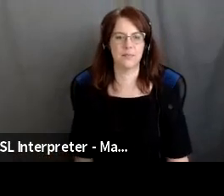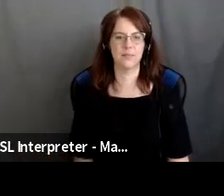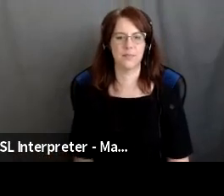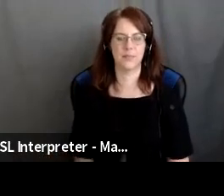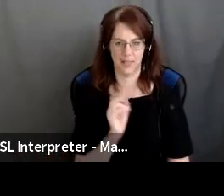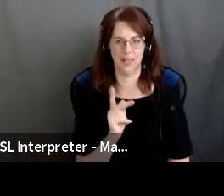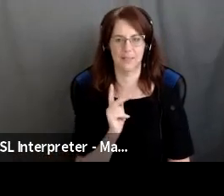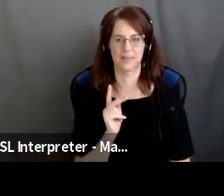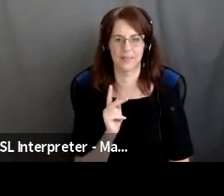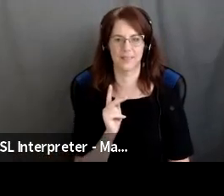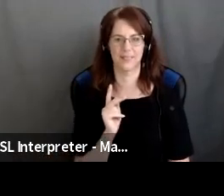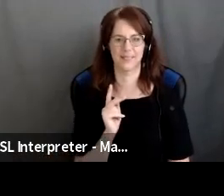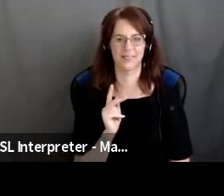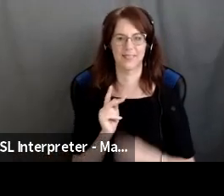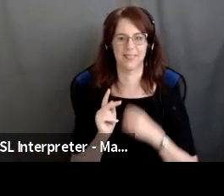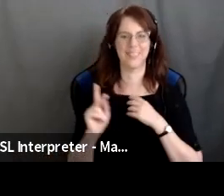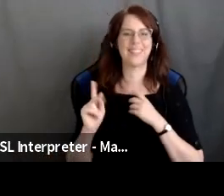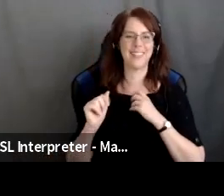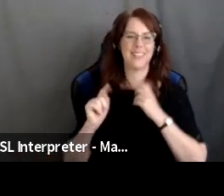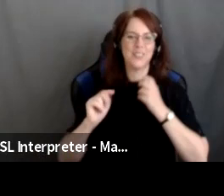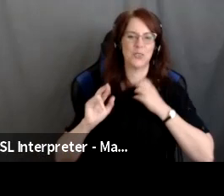Okay. So